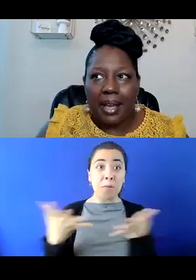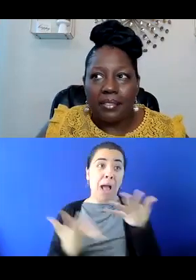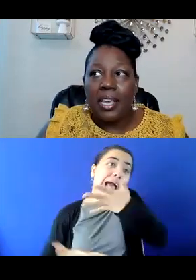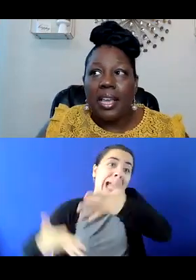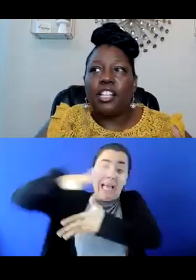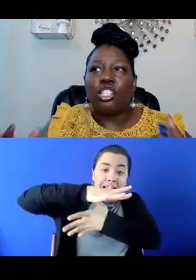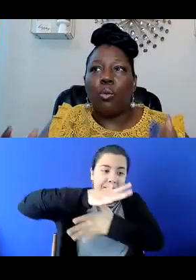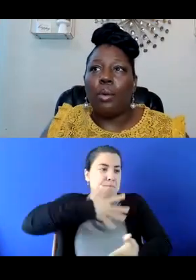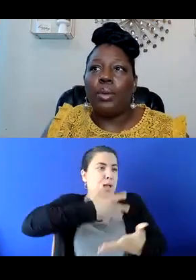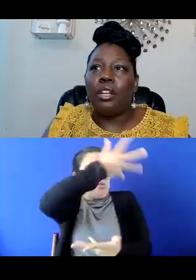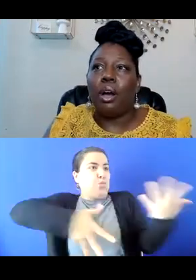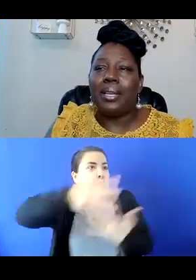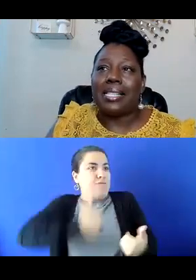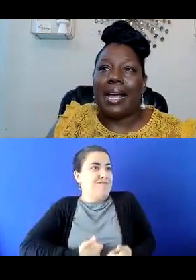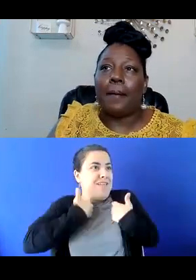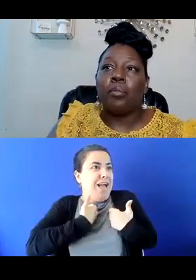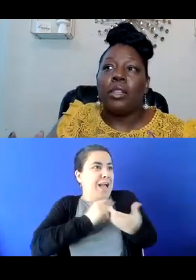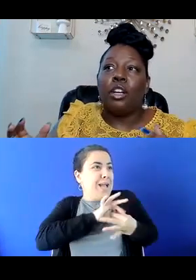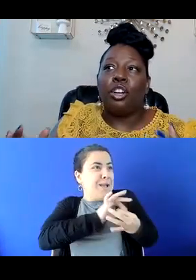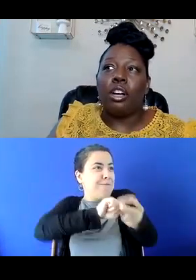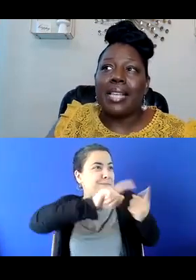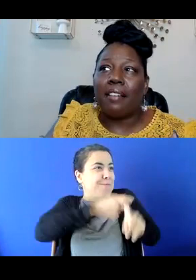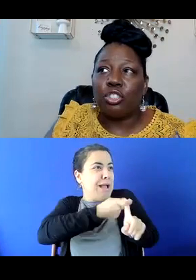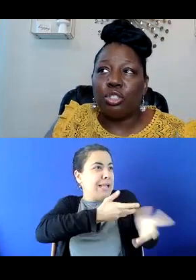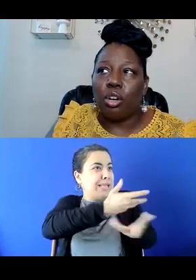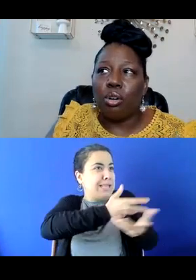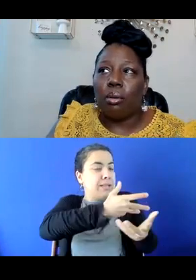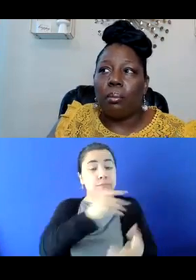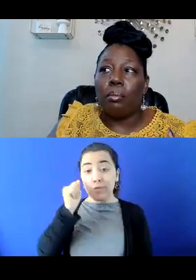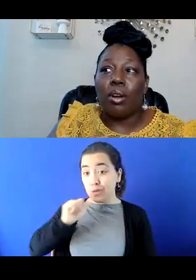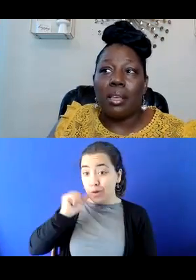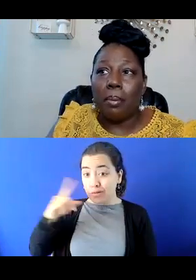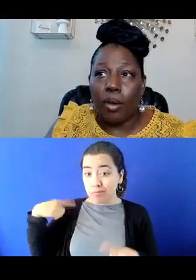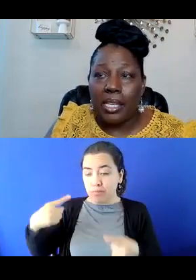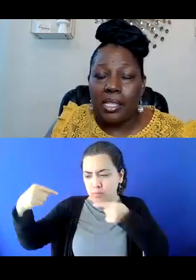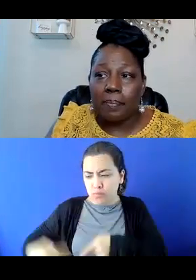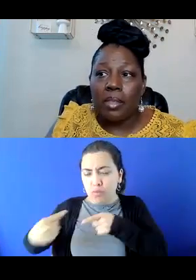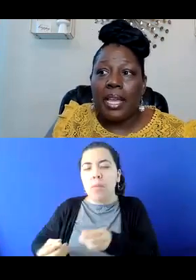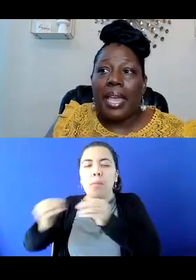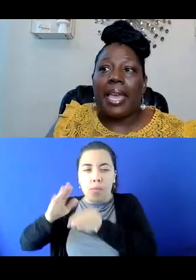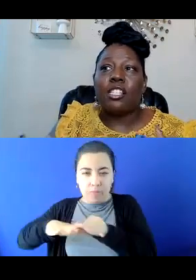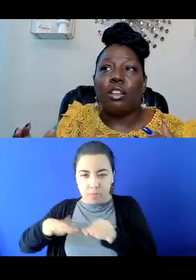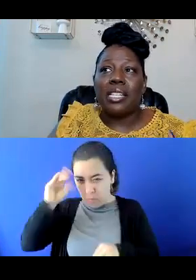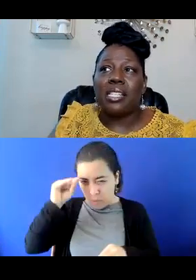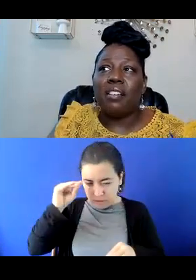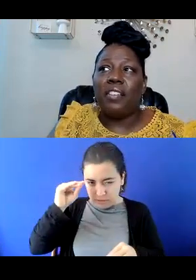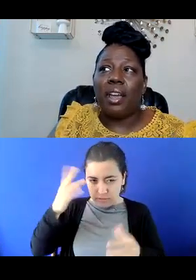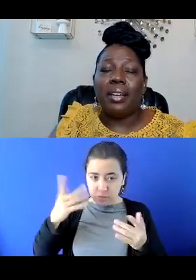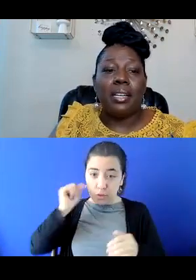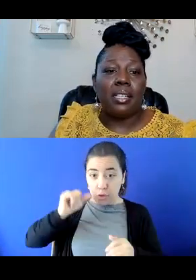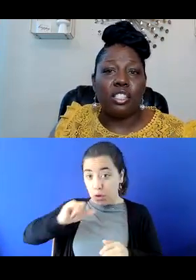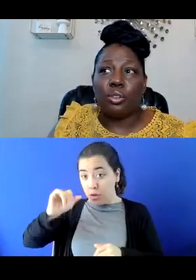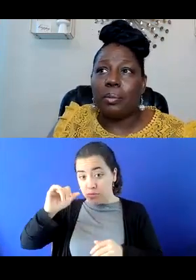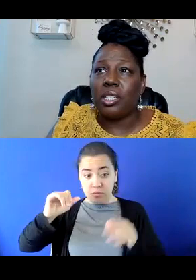social lives. And so what we know is that girls have struggled more than boys. And so this is a